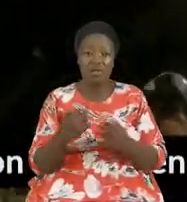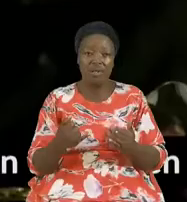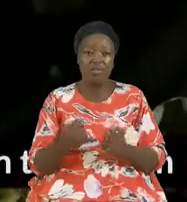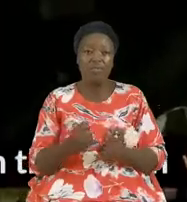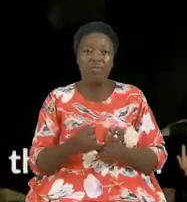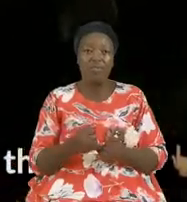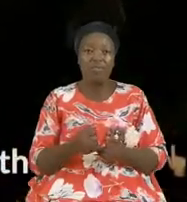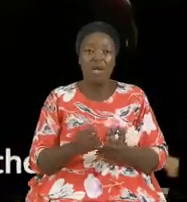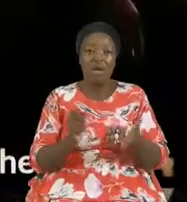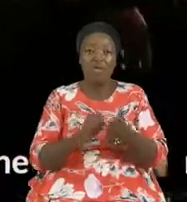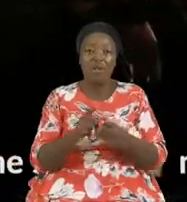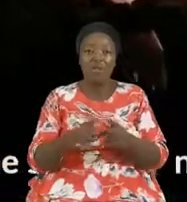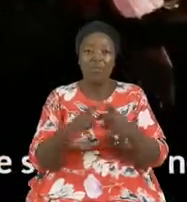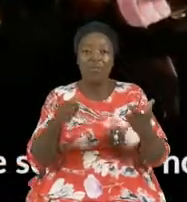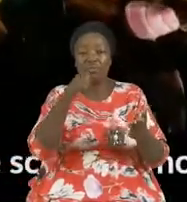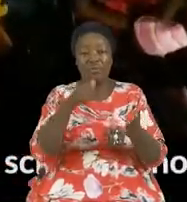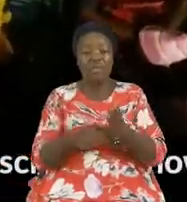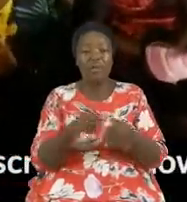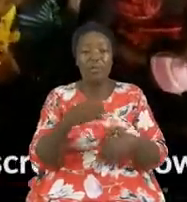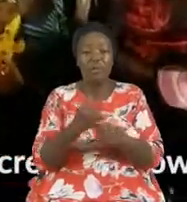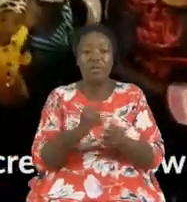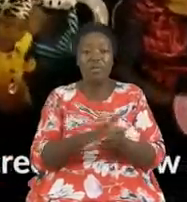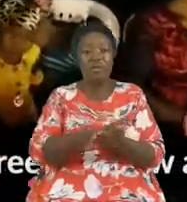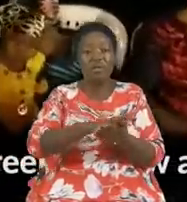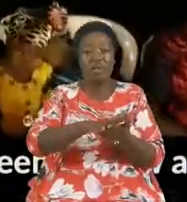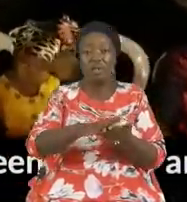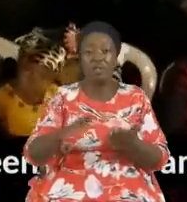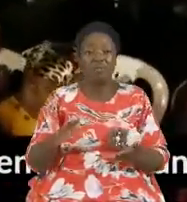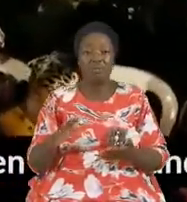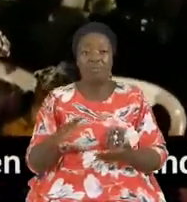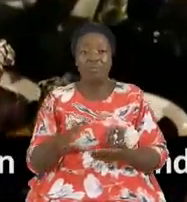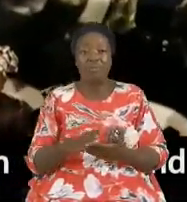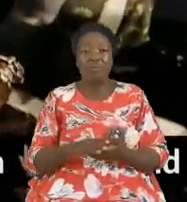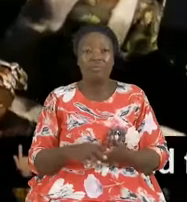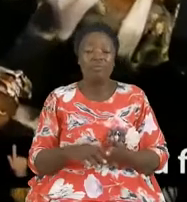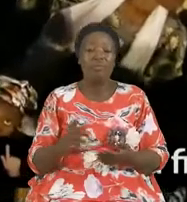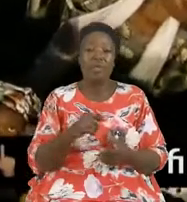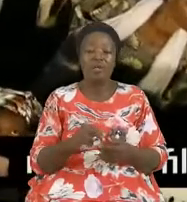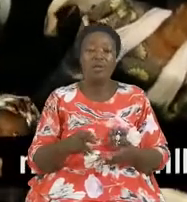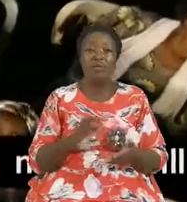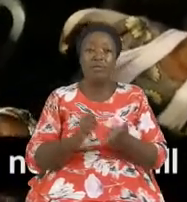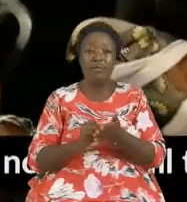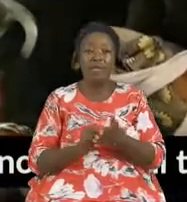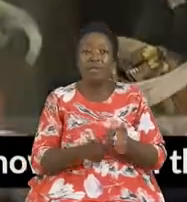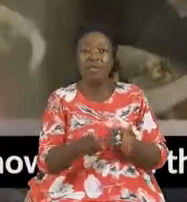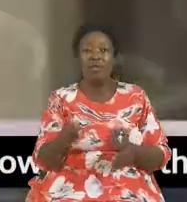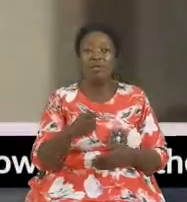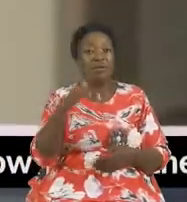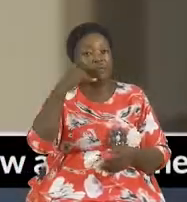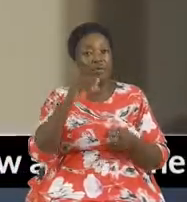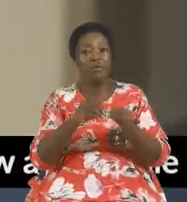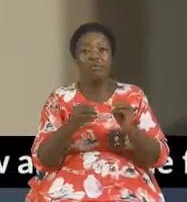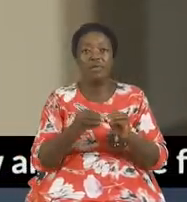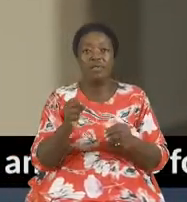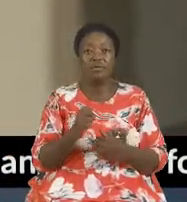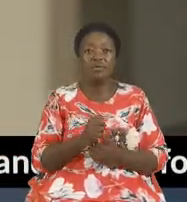now. Please write in capital letters. Make it very clear. Then